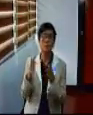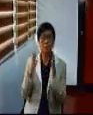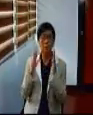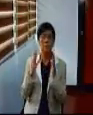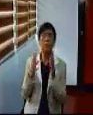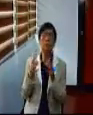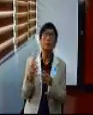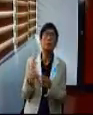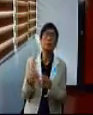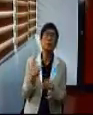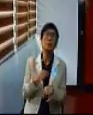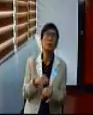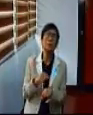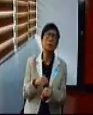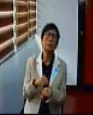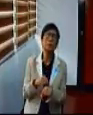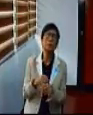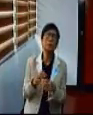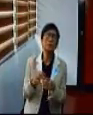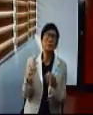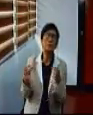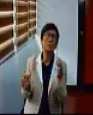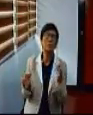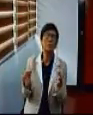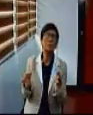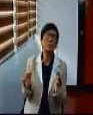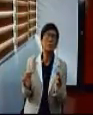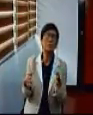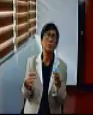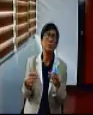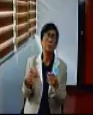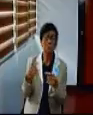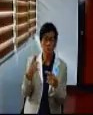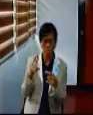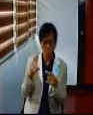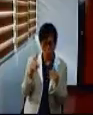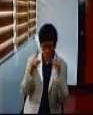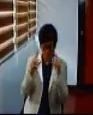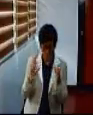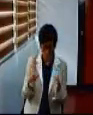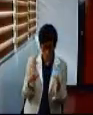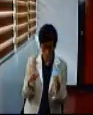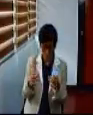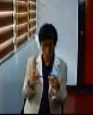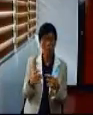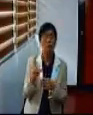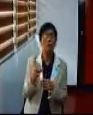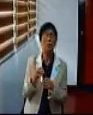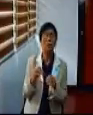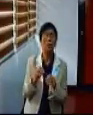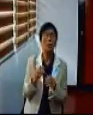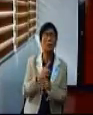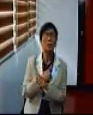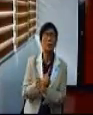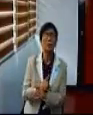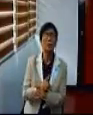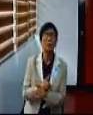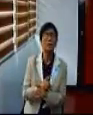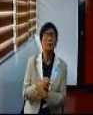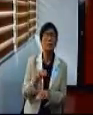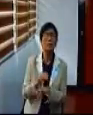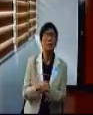of petitioners from outside the jurisdiction? I imagine that it depends on the